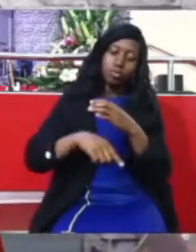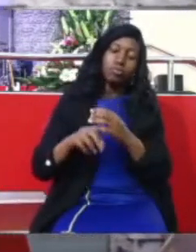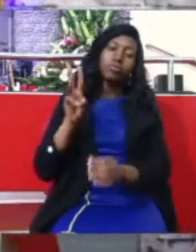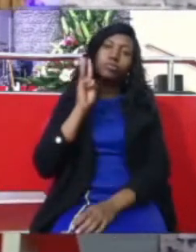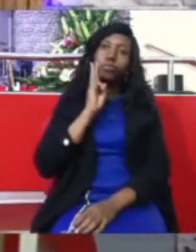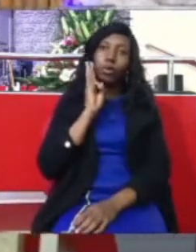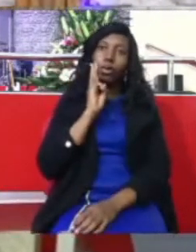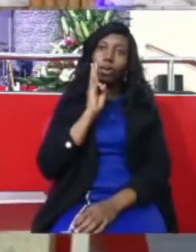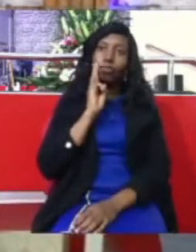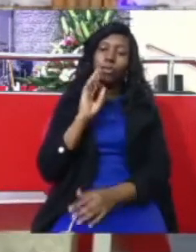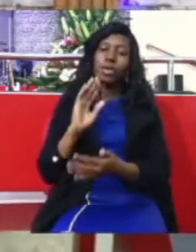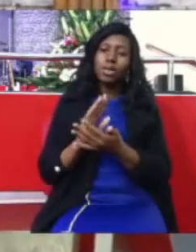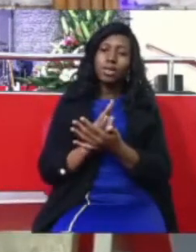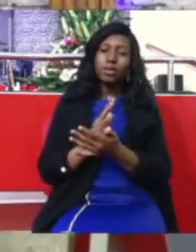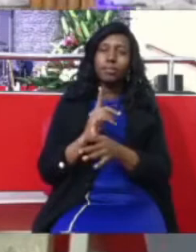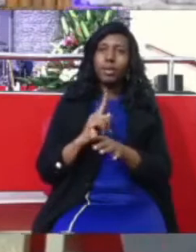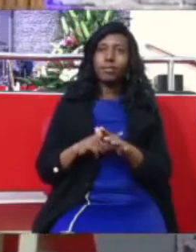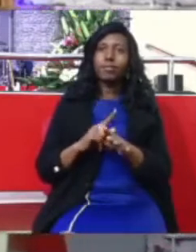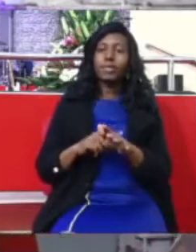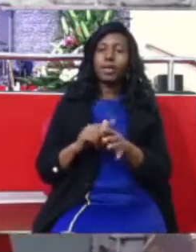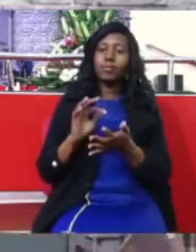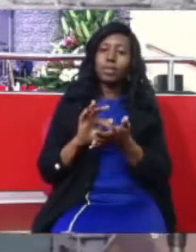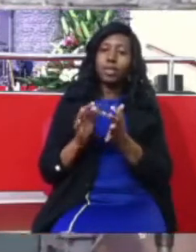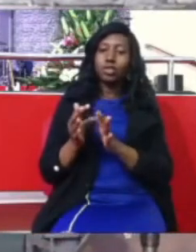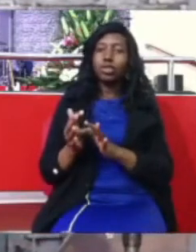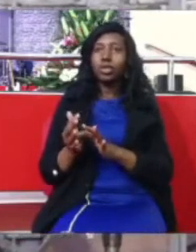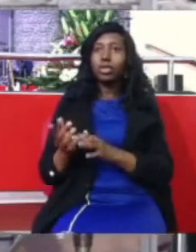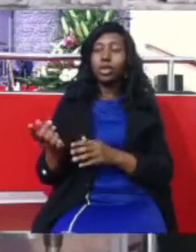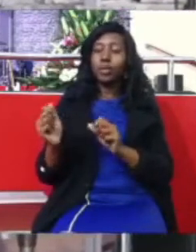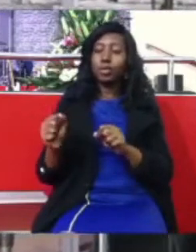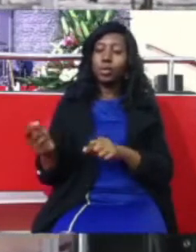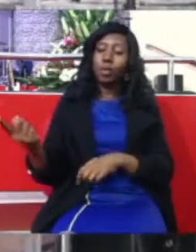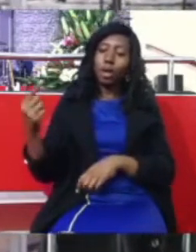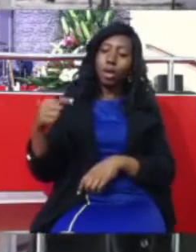times when Jesus will come if you allow him into your life.